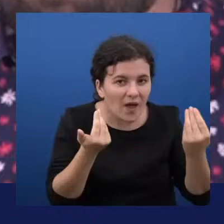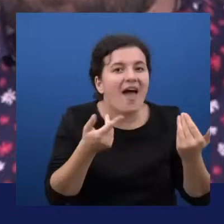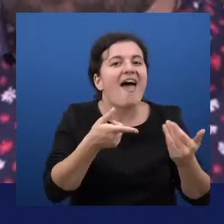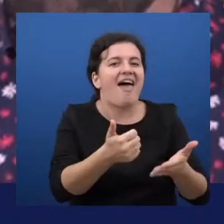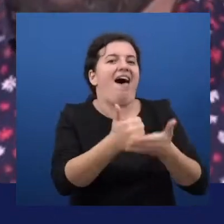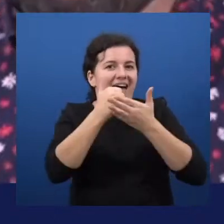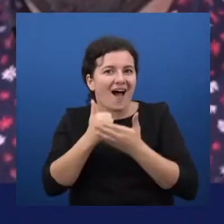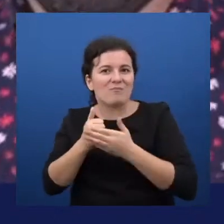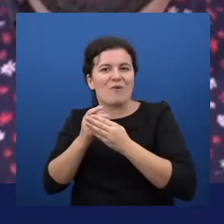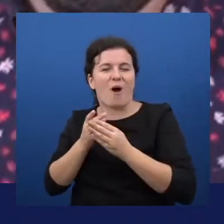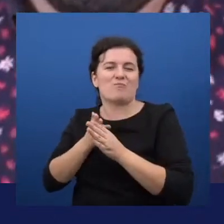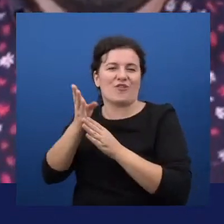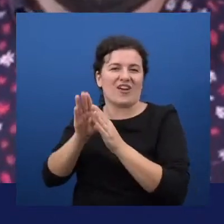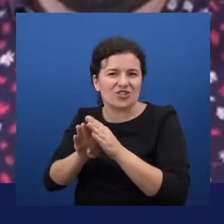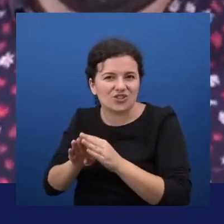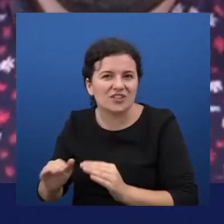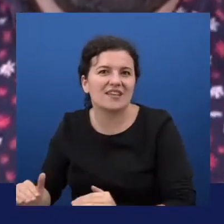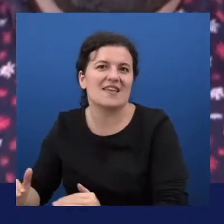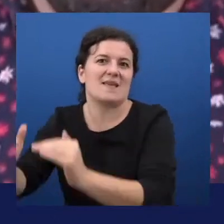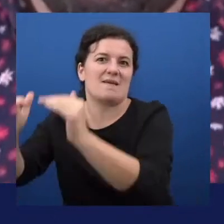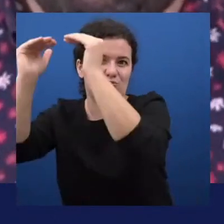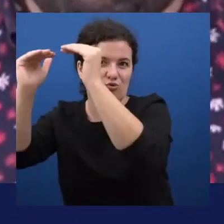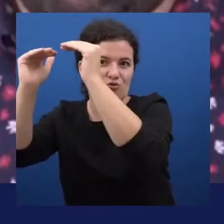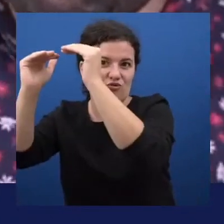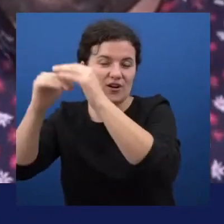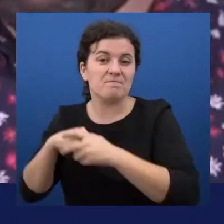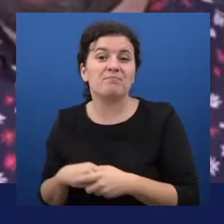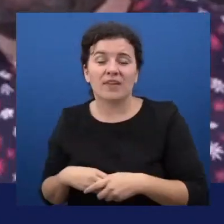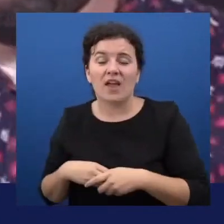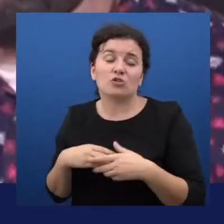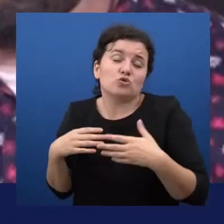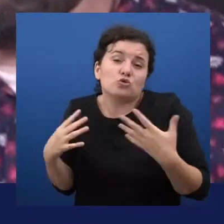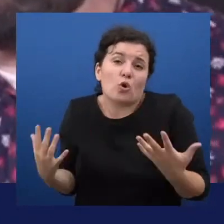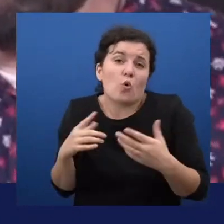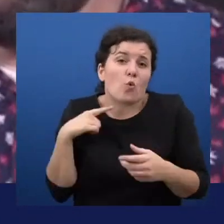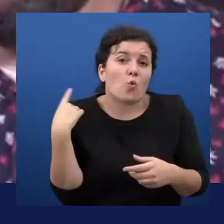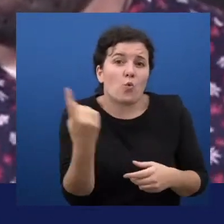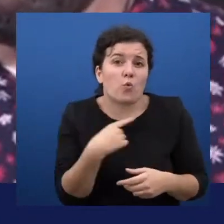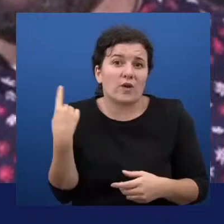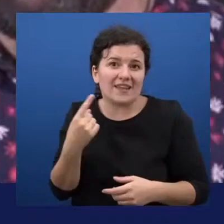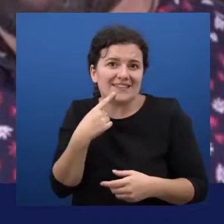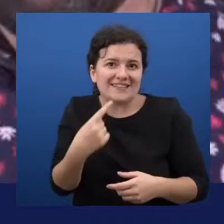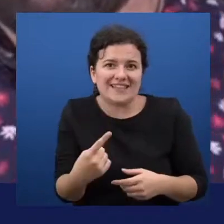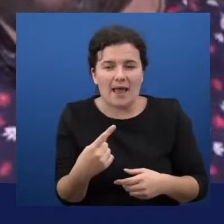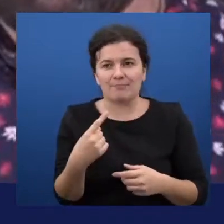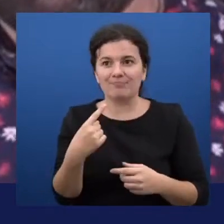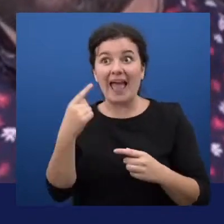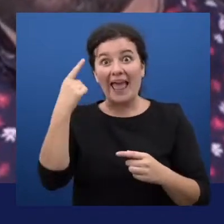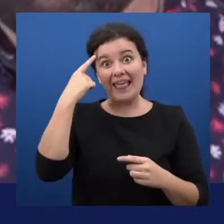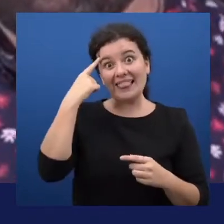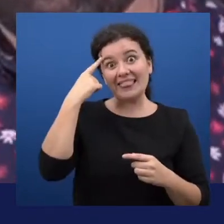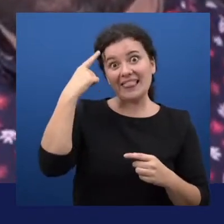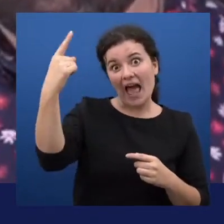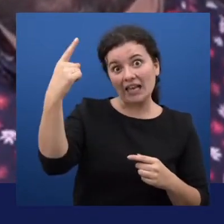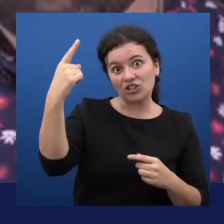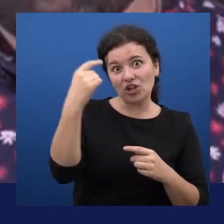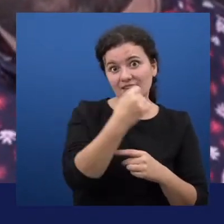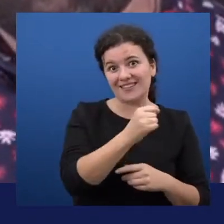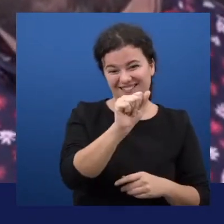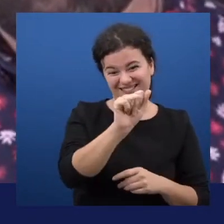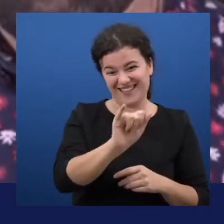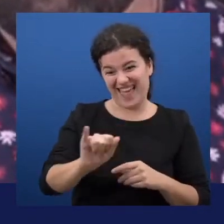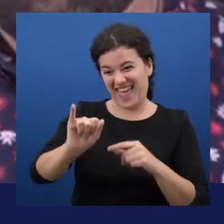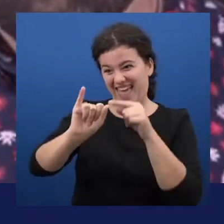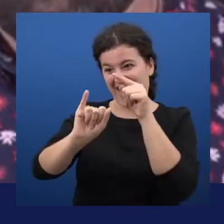is part of this is the anthropomorphization effect. When we threw the word intelligence in this and we are handing these